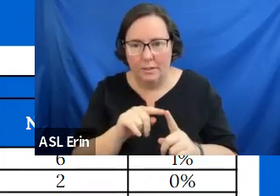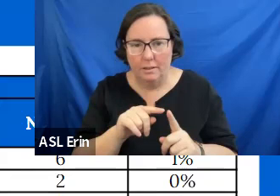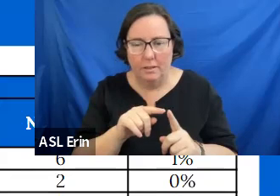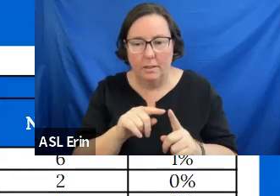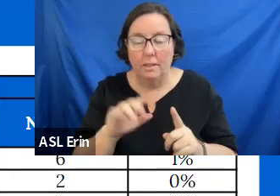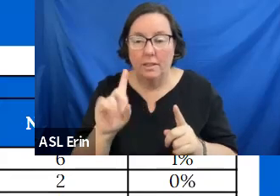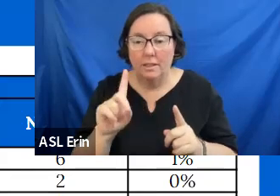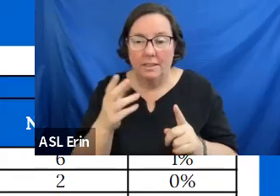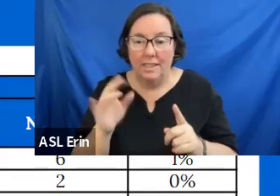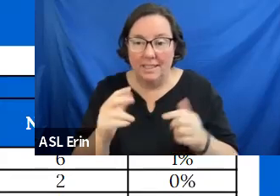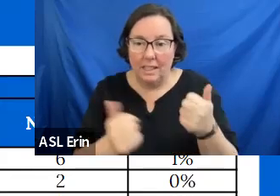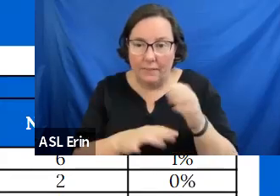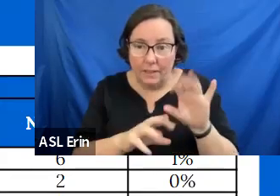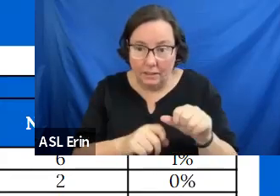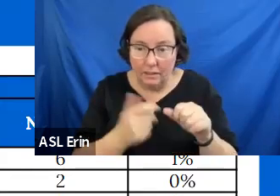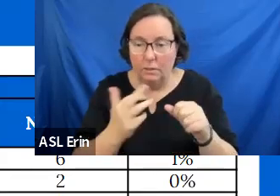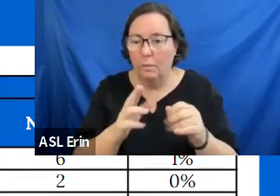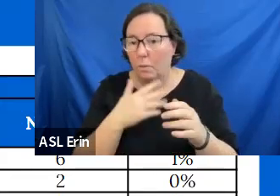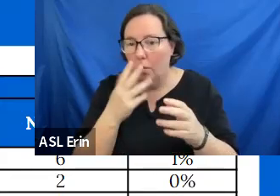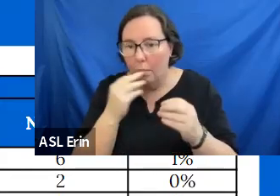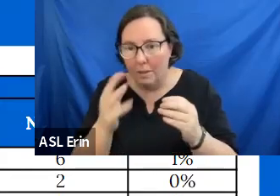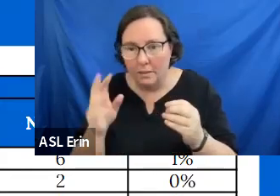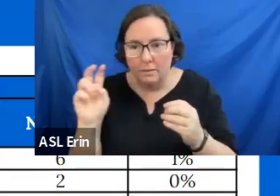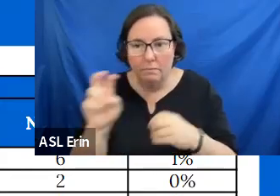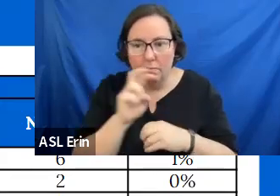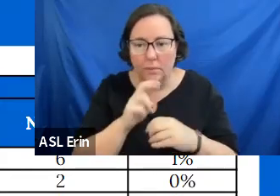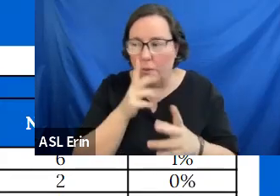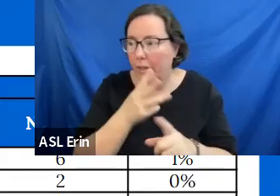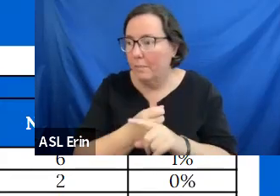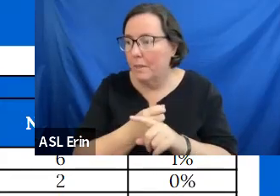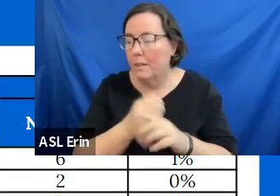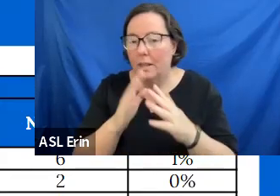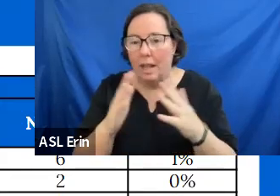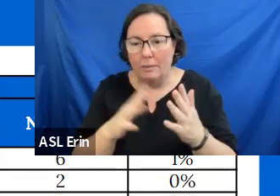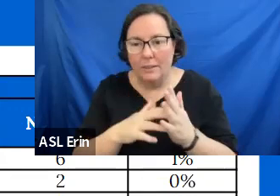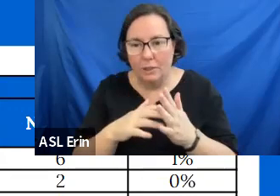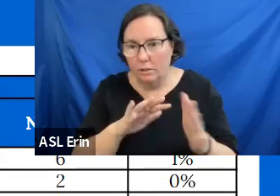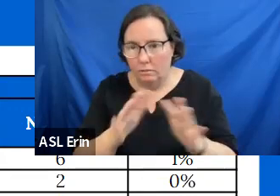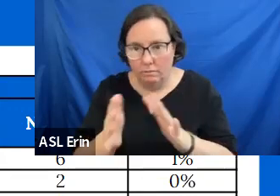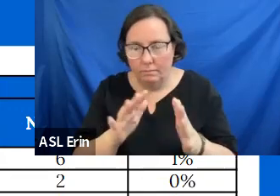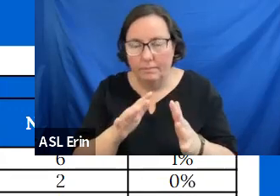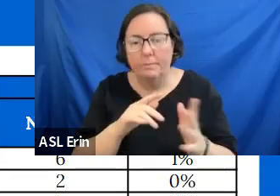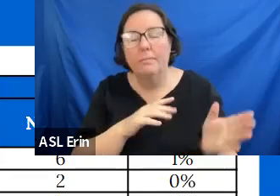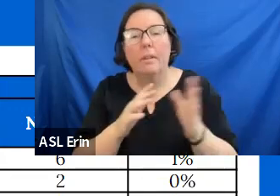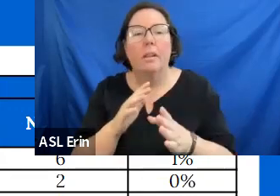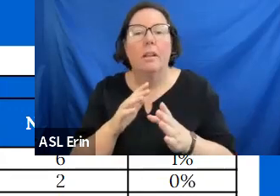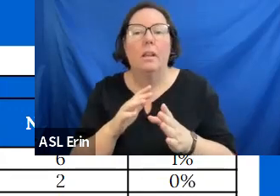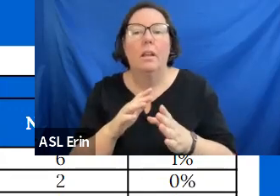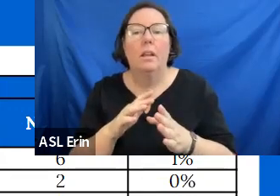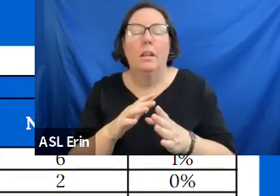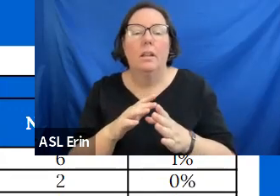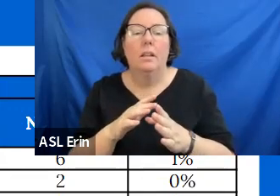in DCF custody and our students who are impacted by housing fragility, the